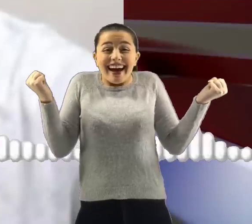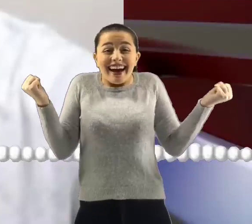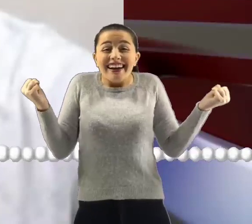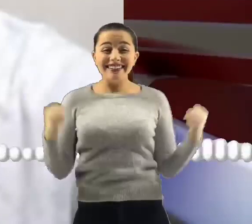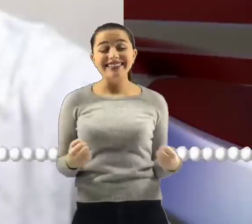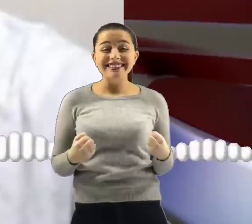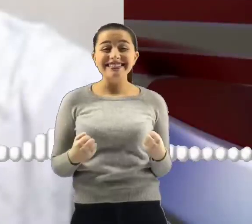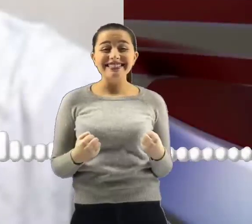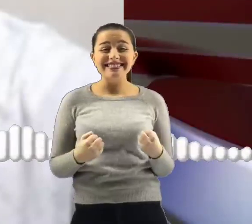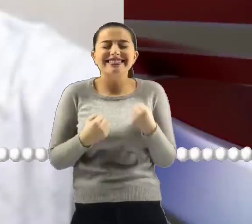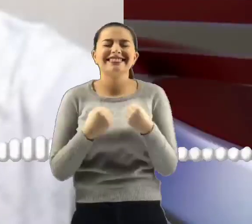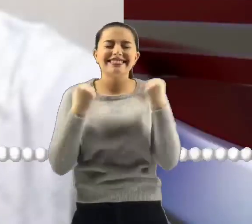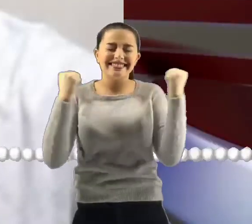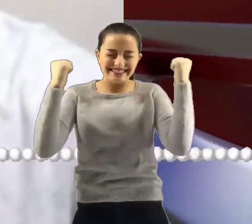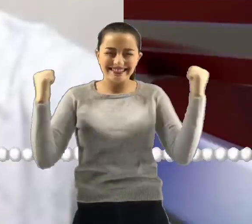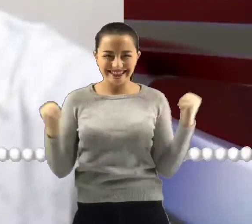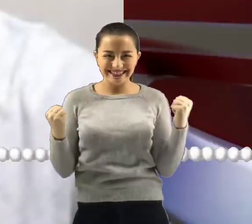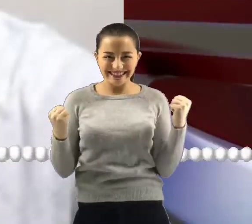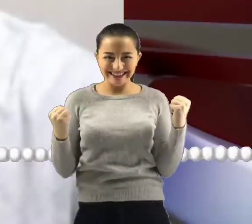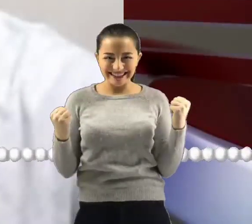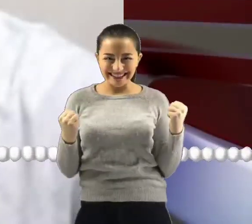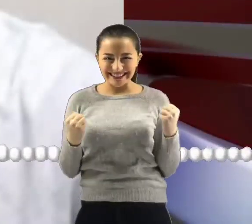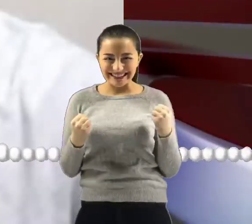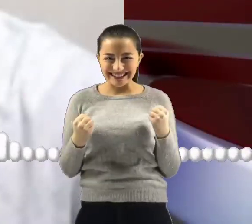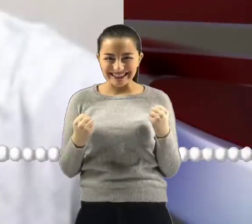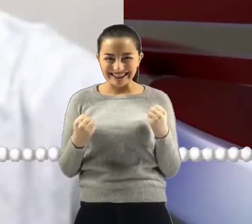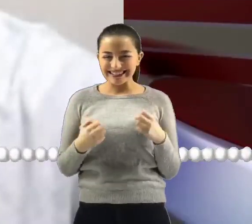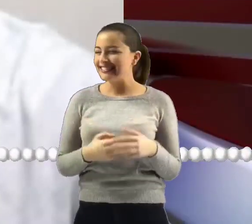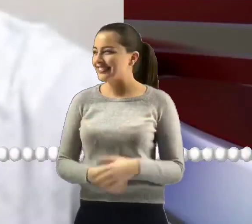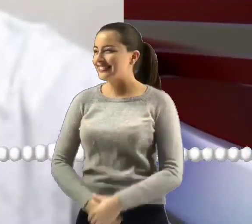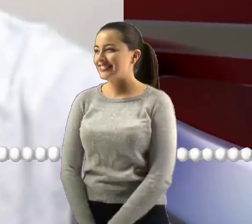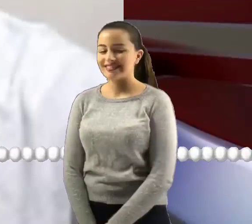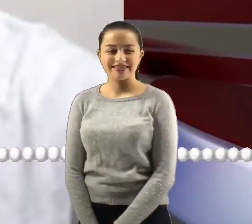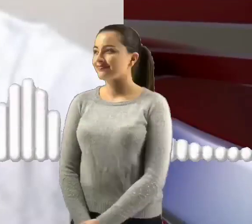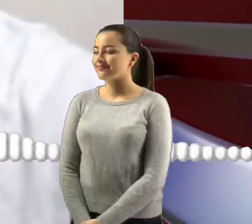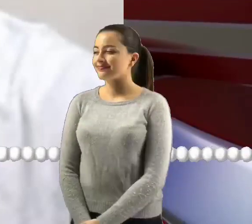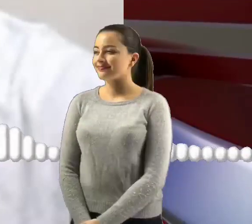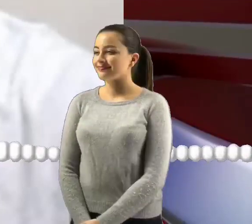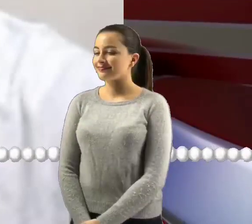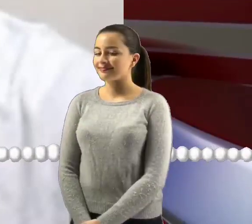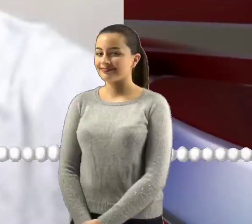O nwekwa ka ọ ga-esi bala anyị. O nwegasịrị ọtụtụ ife a mere anyị ji wee na-achọ Biafra.